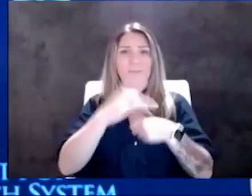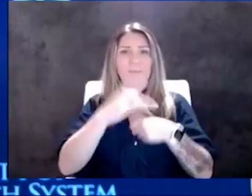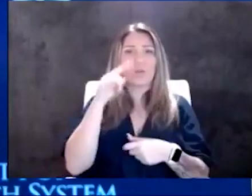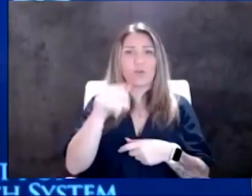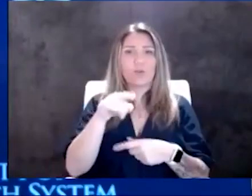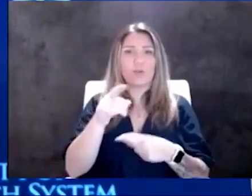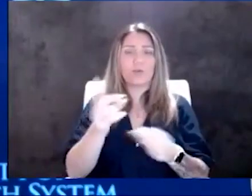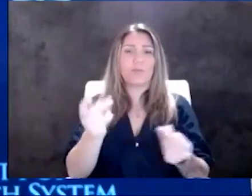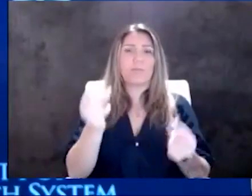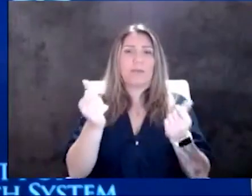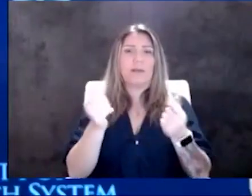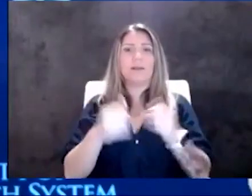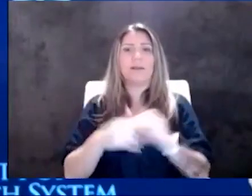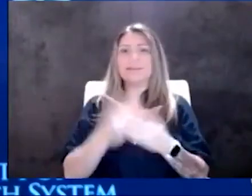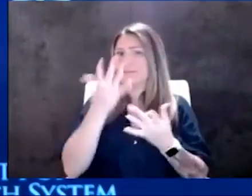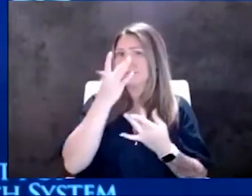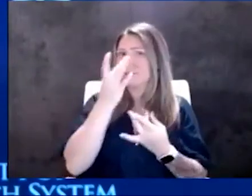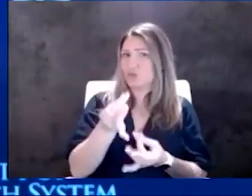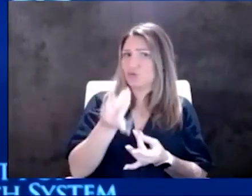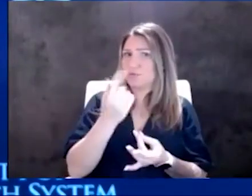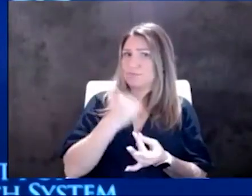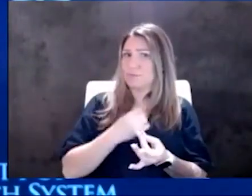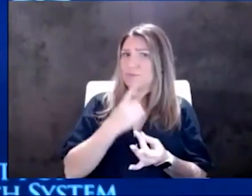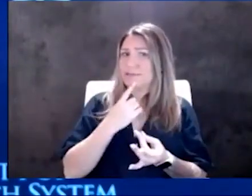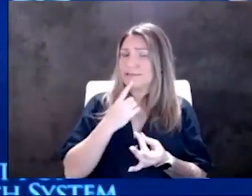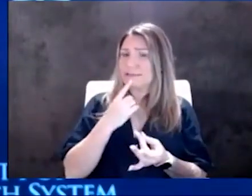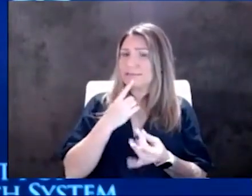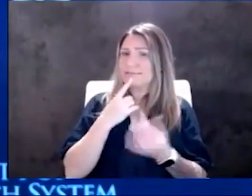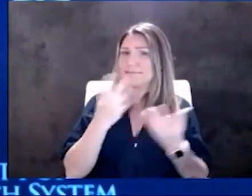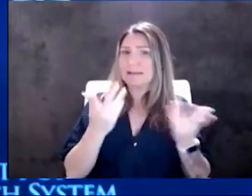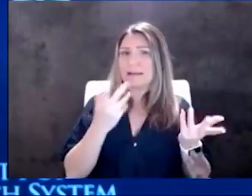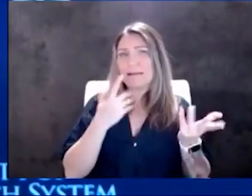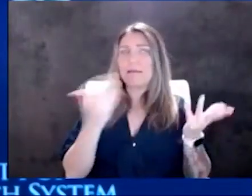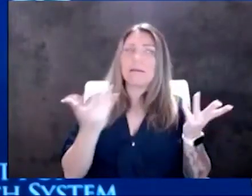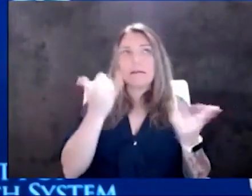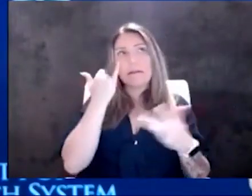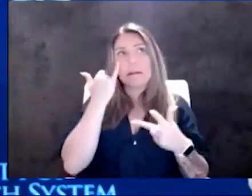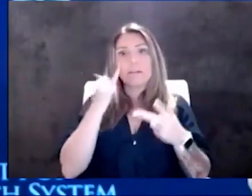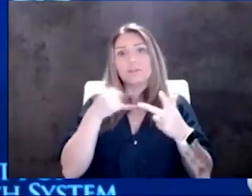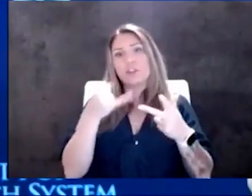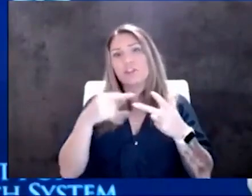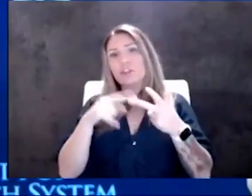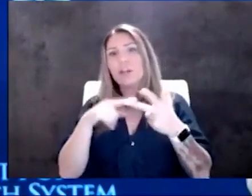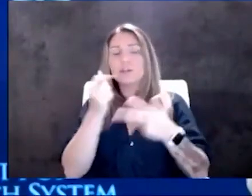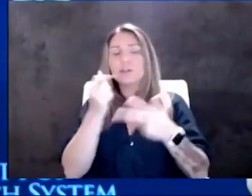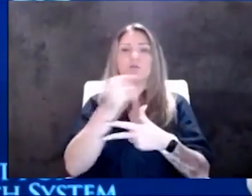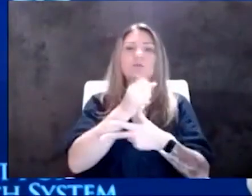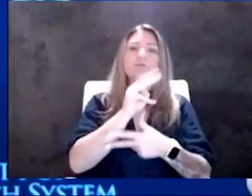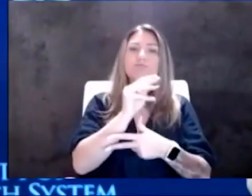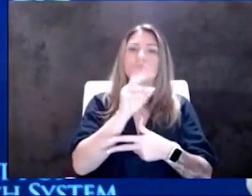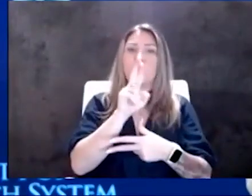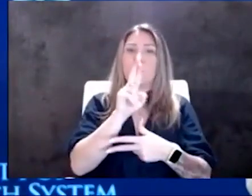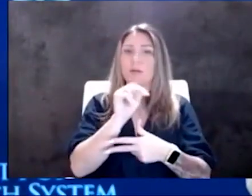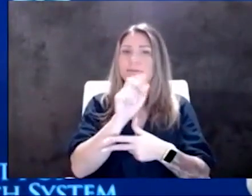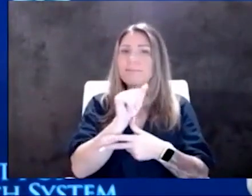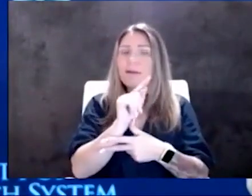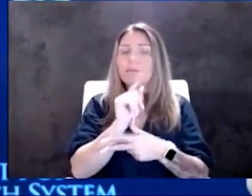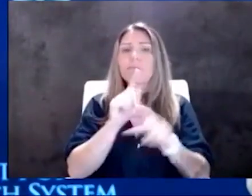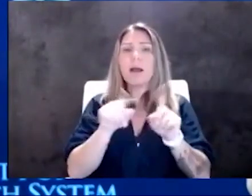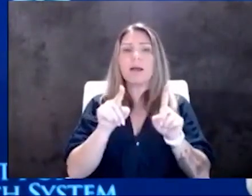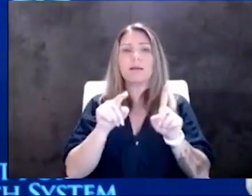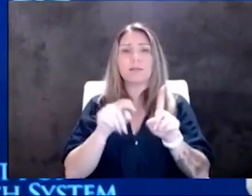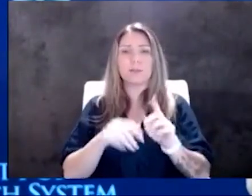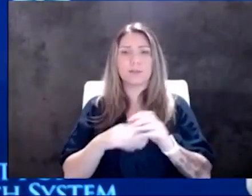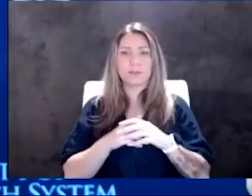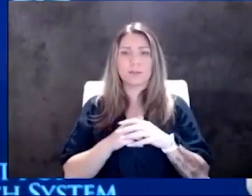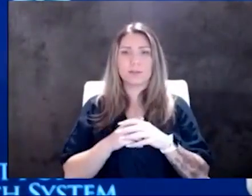interesting that, as we say, and I would say, and honestly, if I'd had J&J, I'd switch to an mRNA vaccine. But there is some